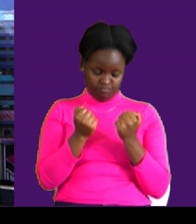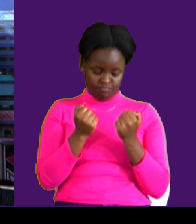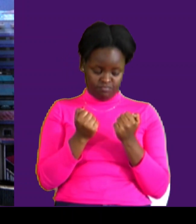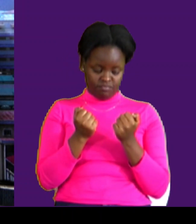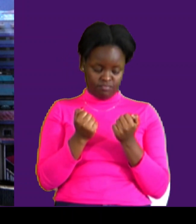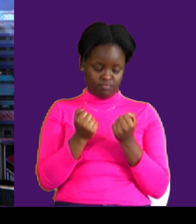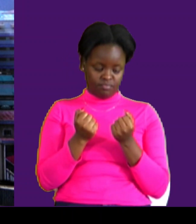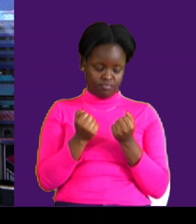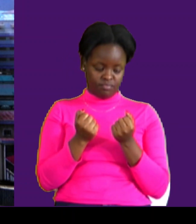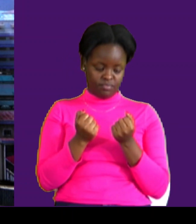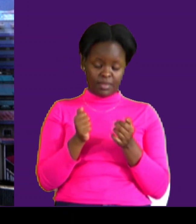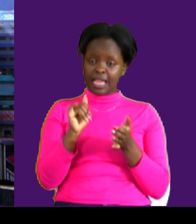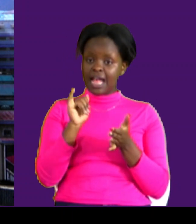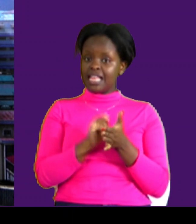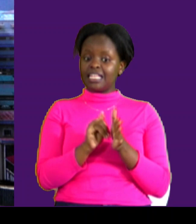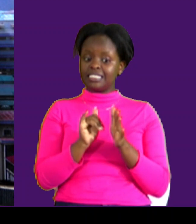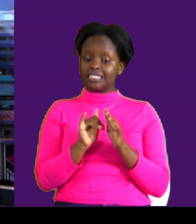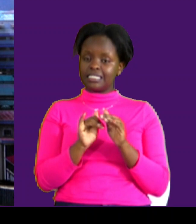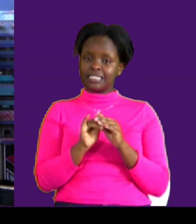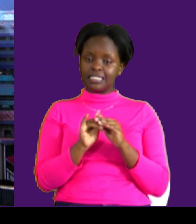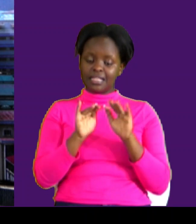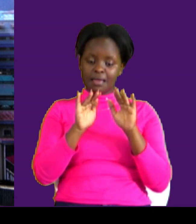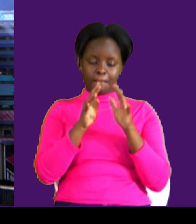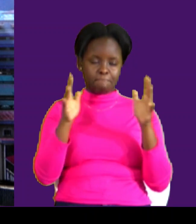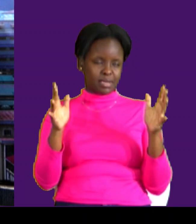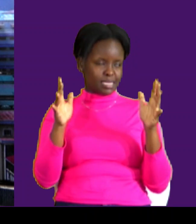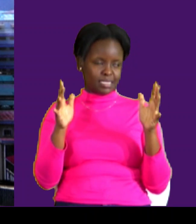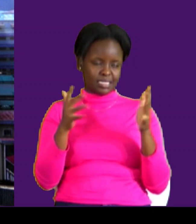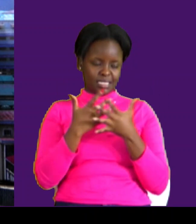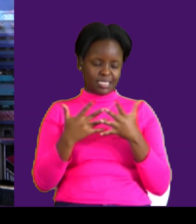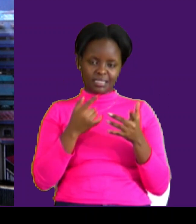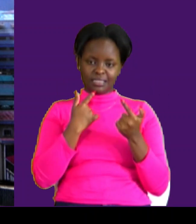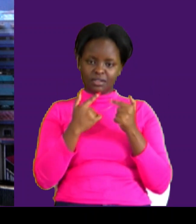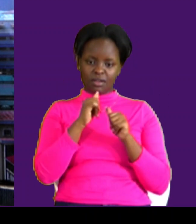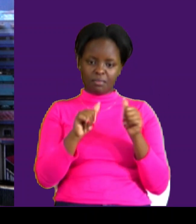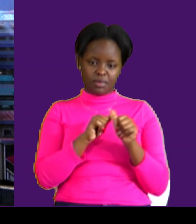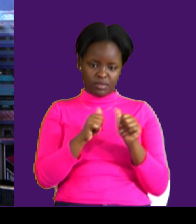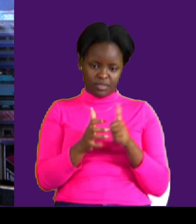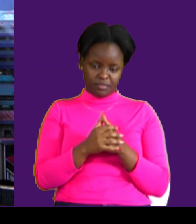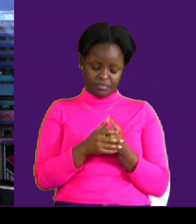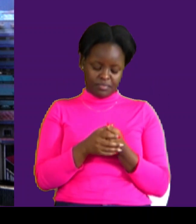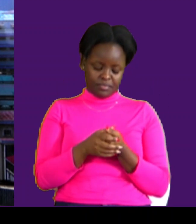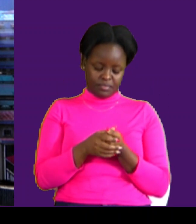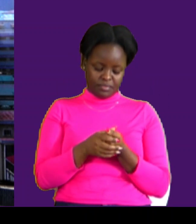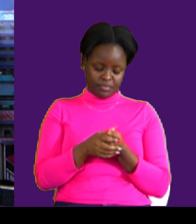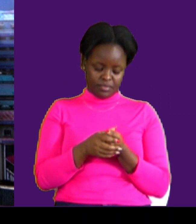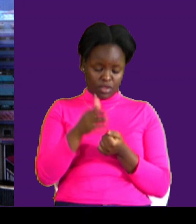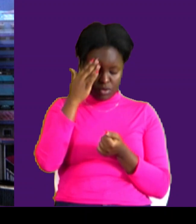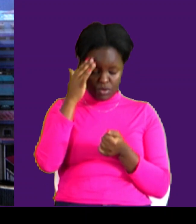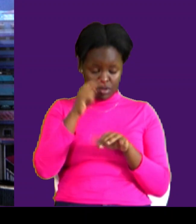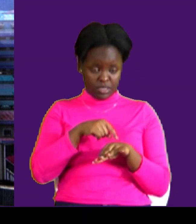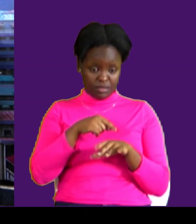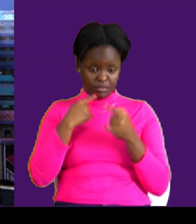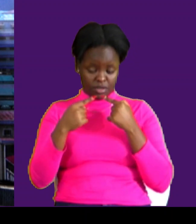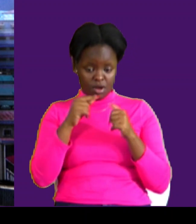That is the main technique that I can talk of. Okay. And when you talk